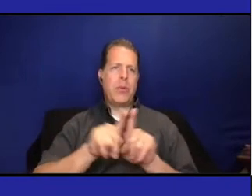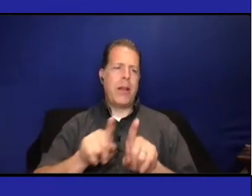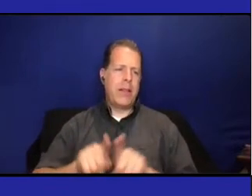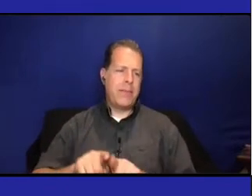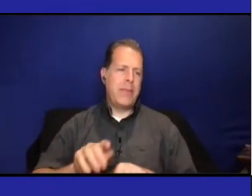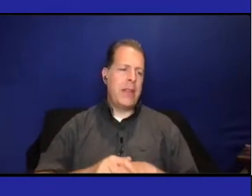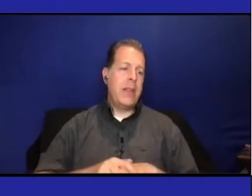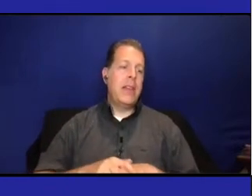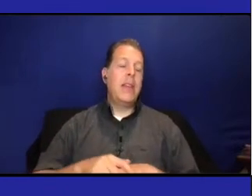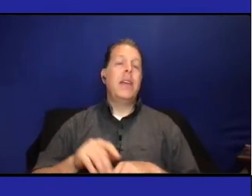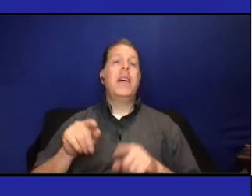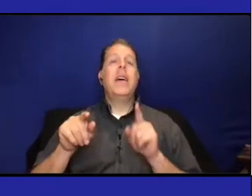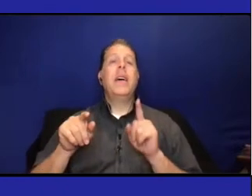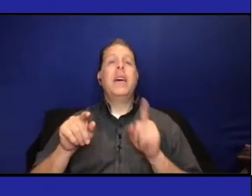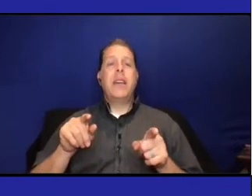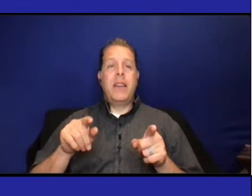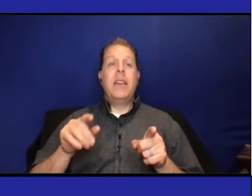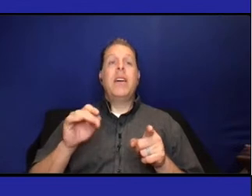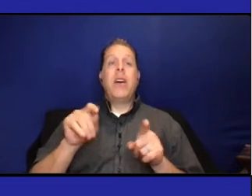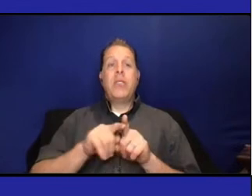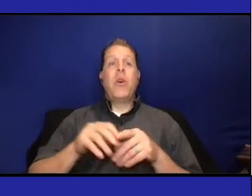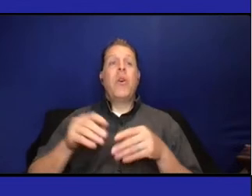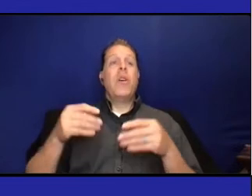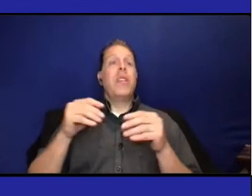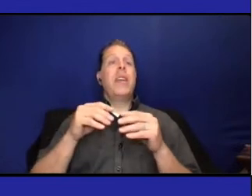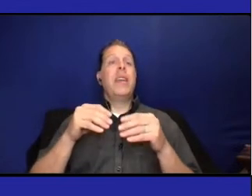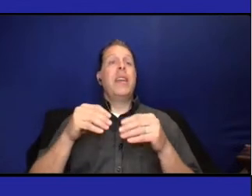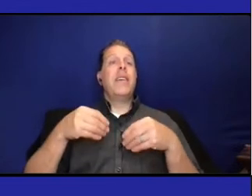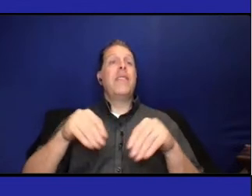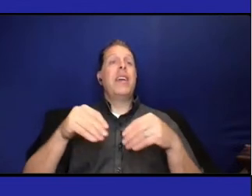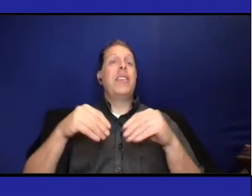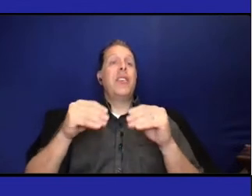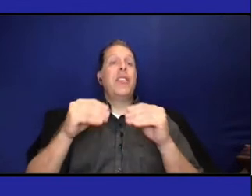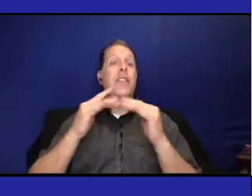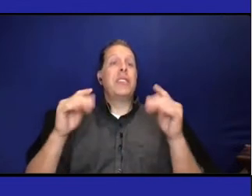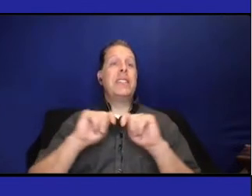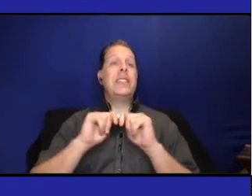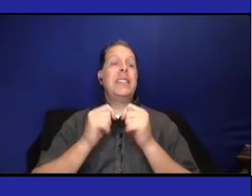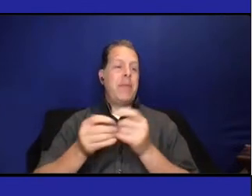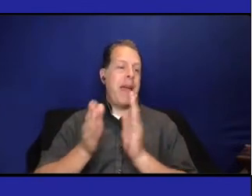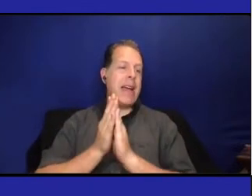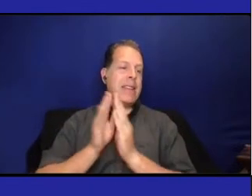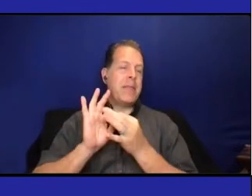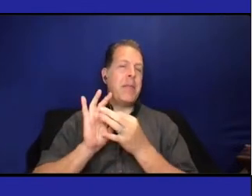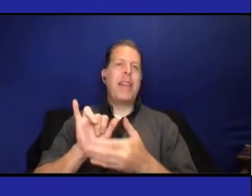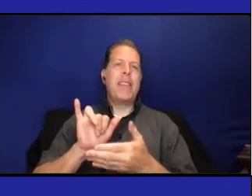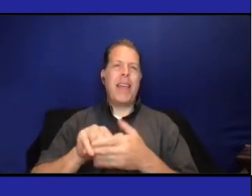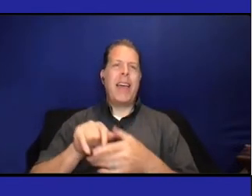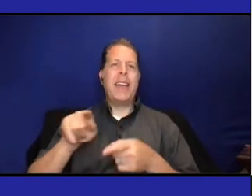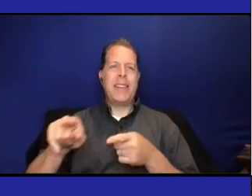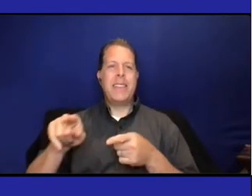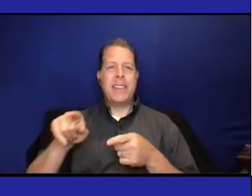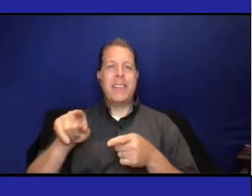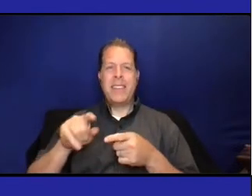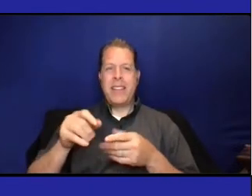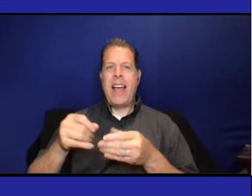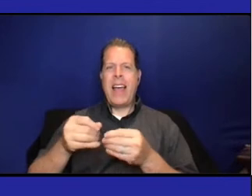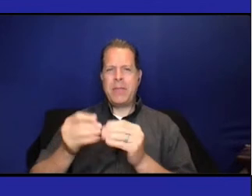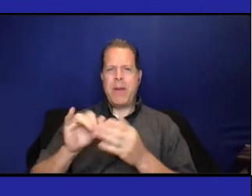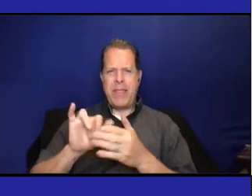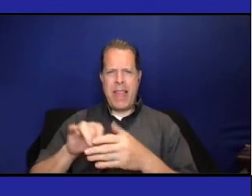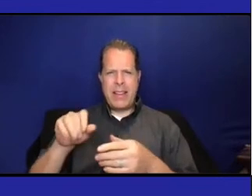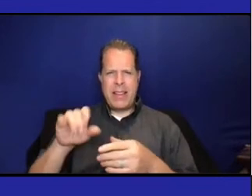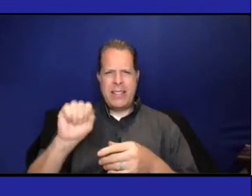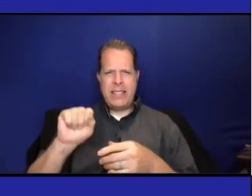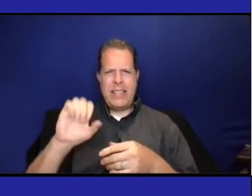Nonetheless, the vendor diversity team asked the vendor about their MWBE and the CSG